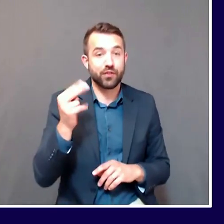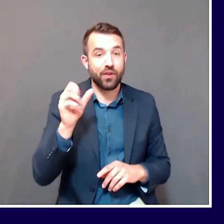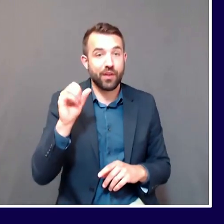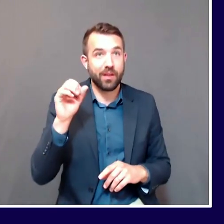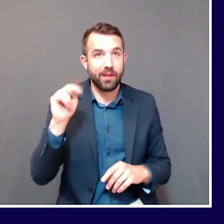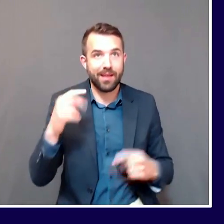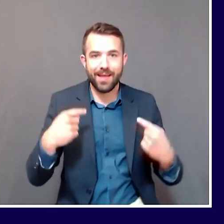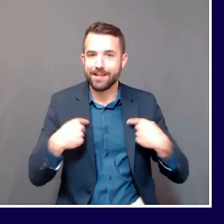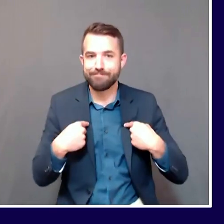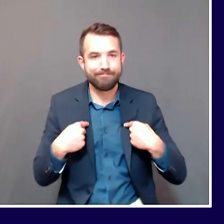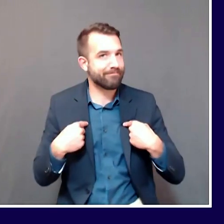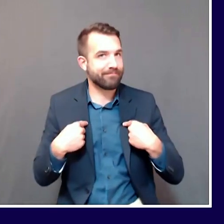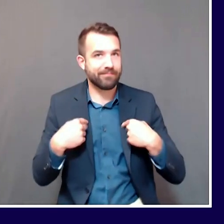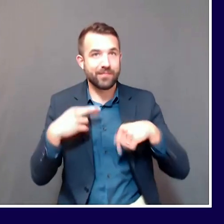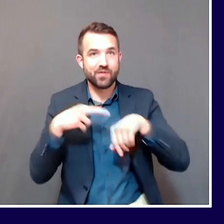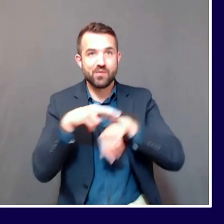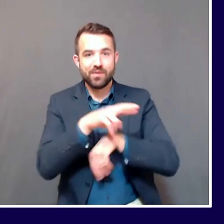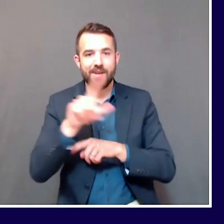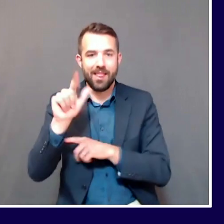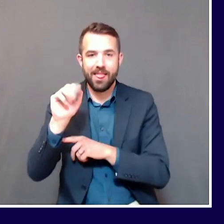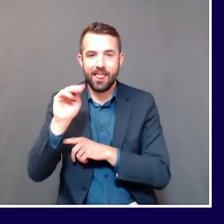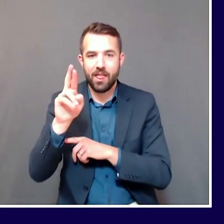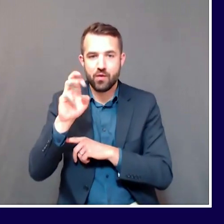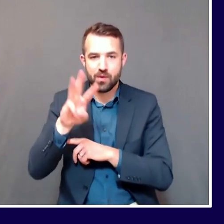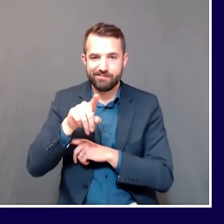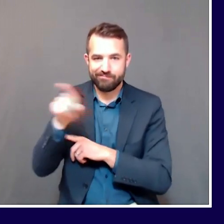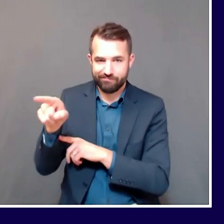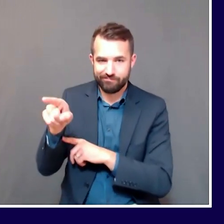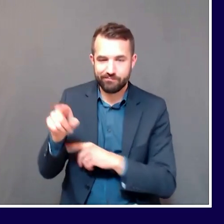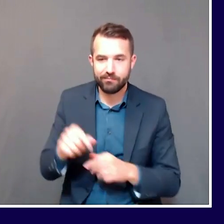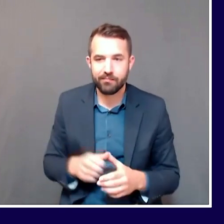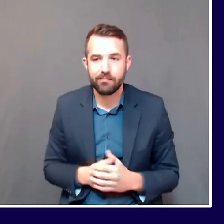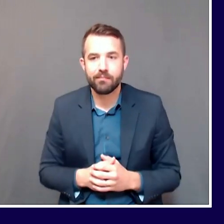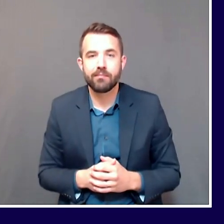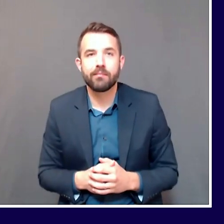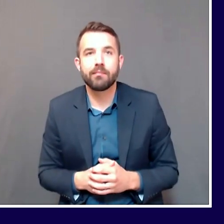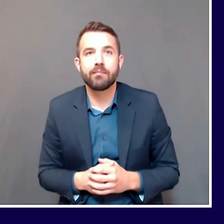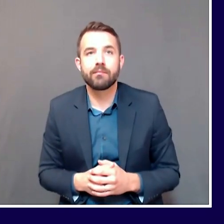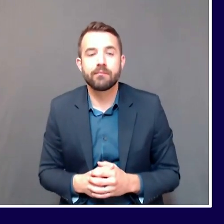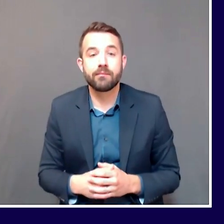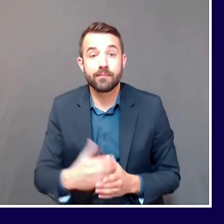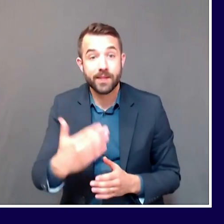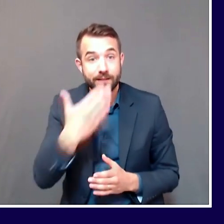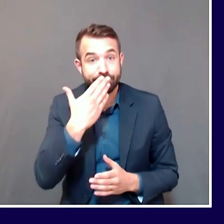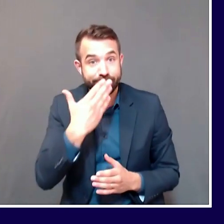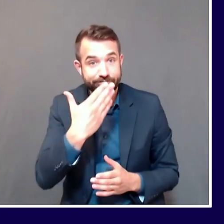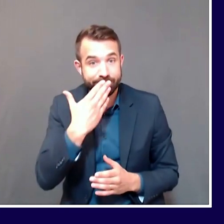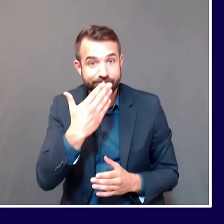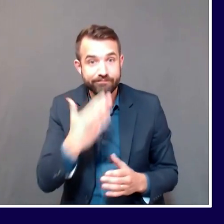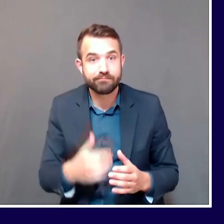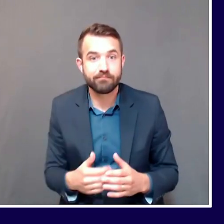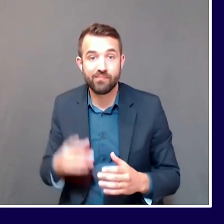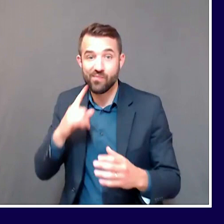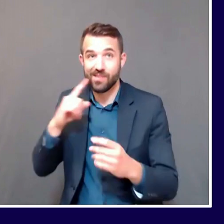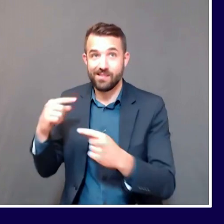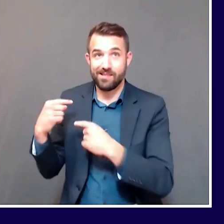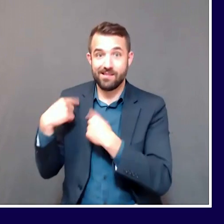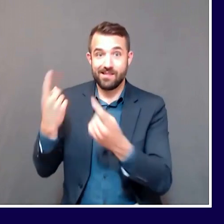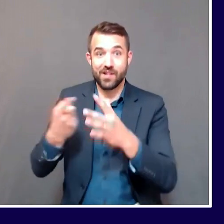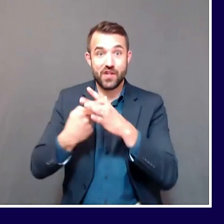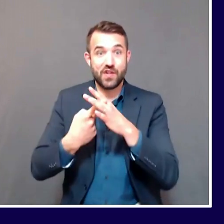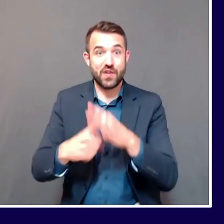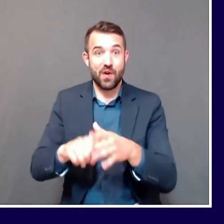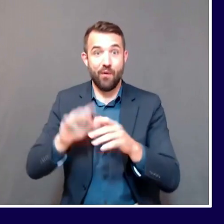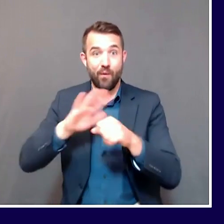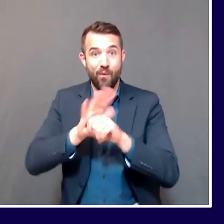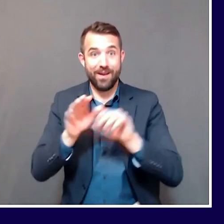Okay, great. Thank you. Yeah, thank you, Heather. So we have been from the start of COVID-19 concerned that people who do test